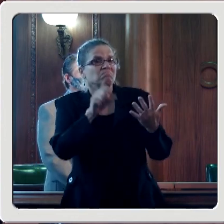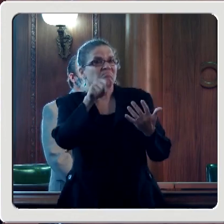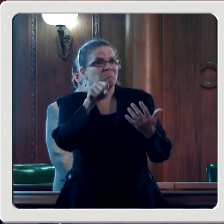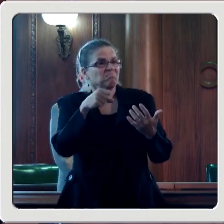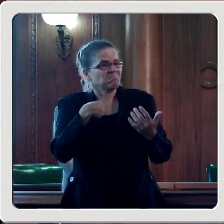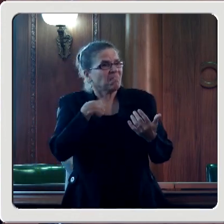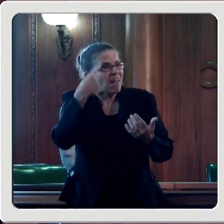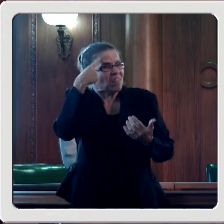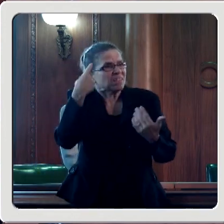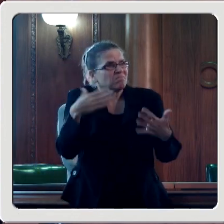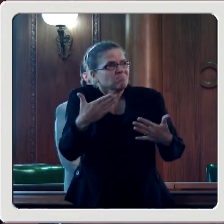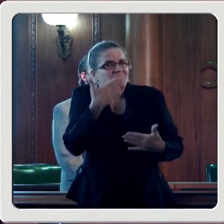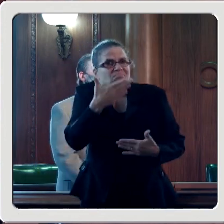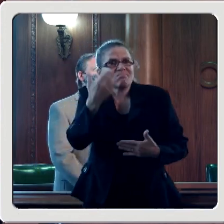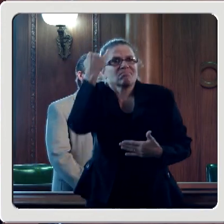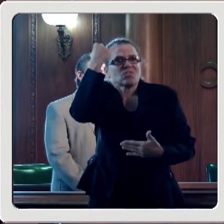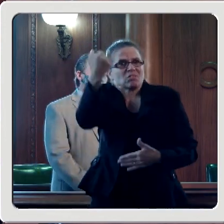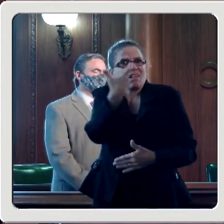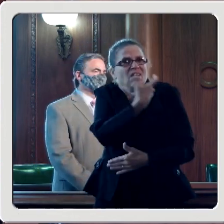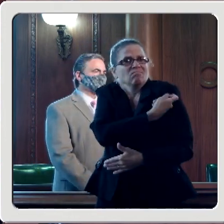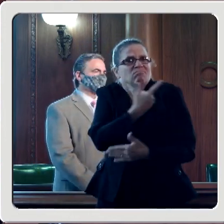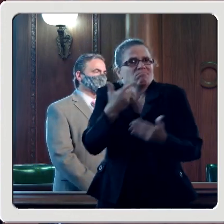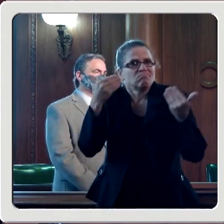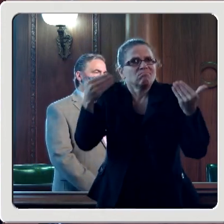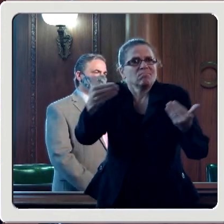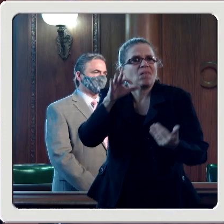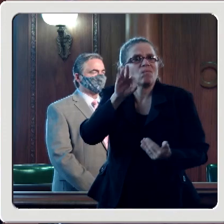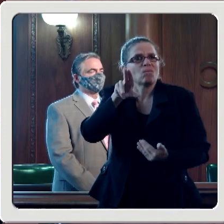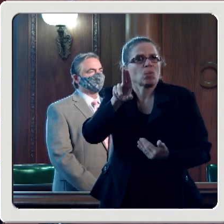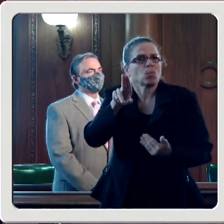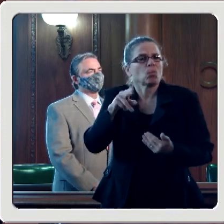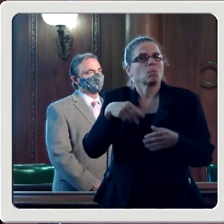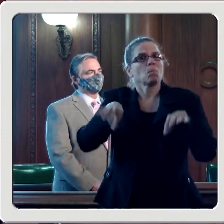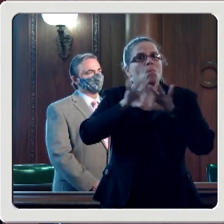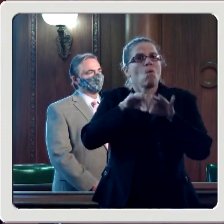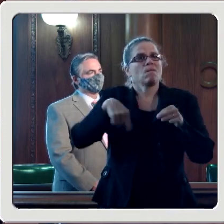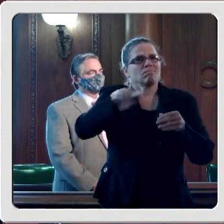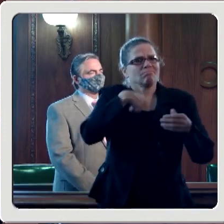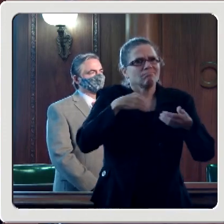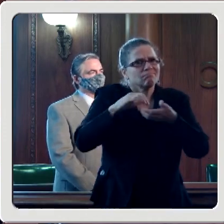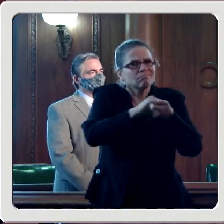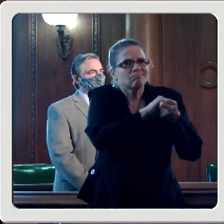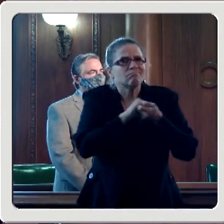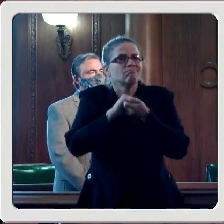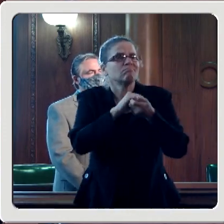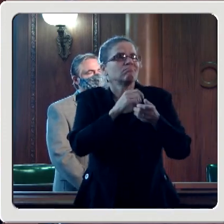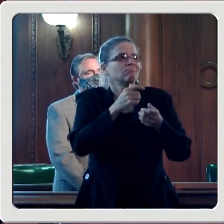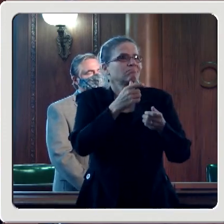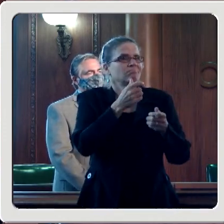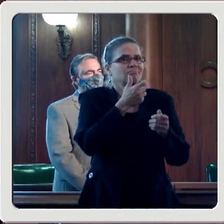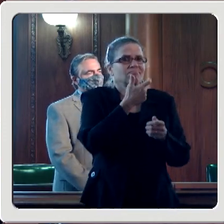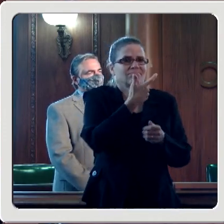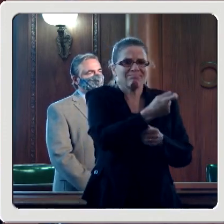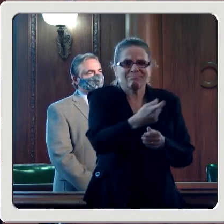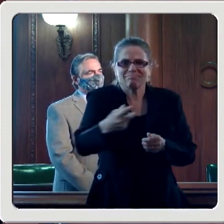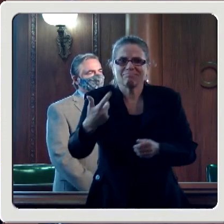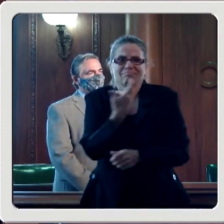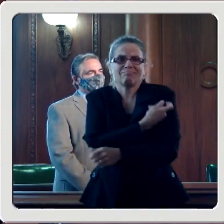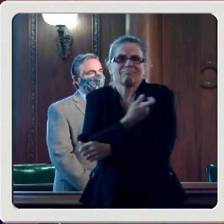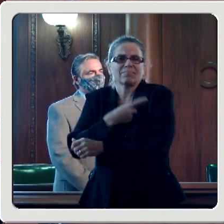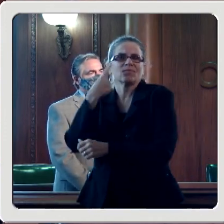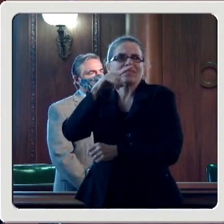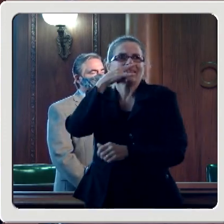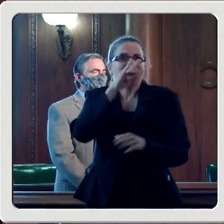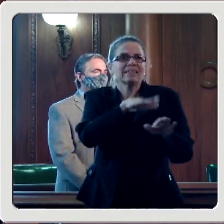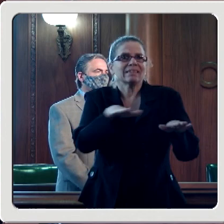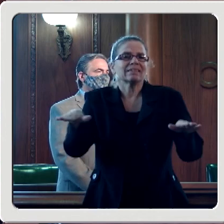have a mechanism in place. We'll work with our health department to implement that program, but we've been hit hard by the flu the last